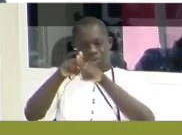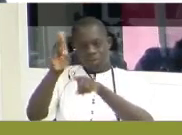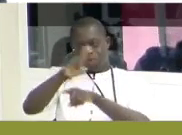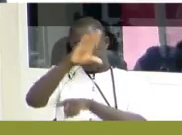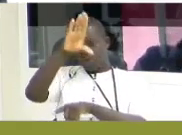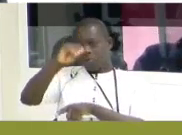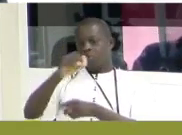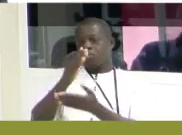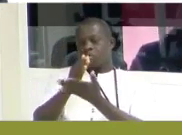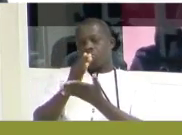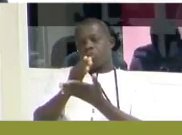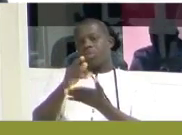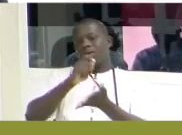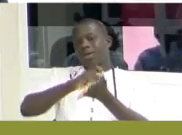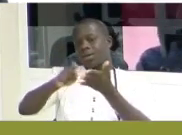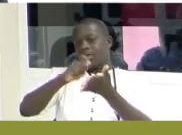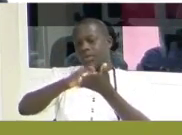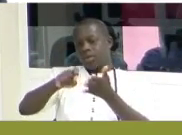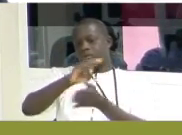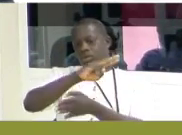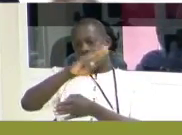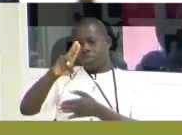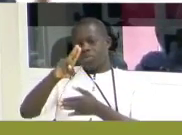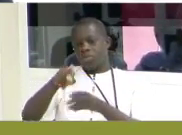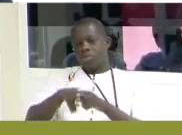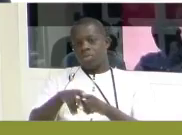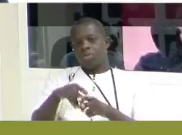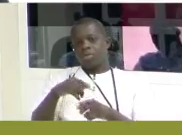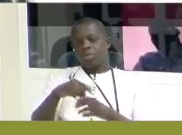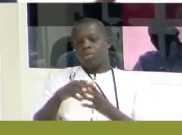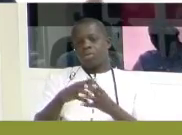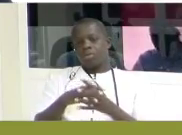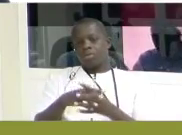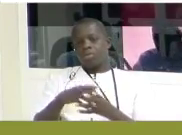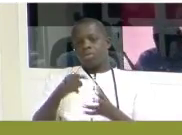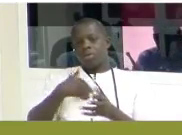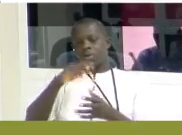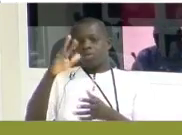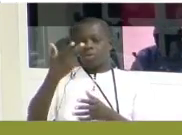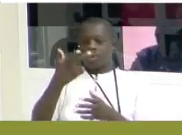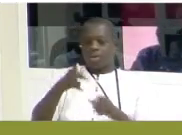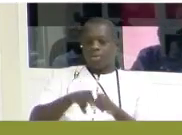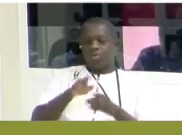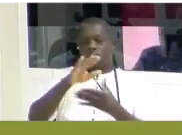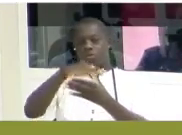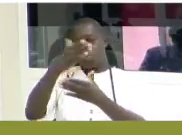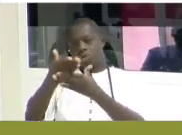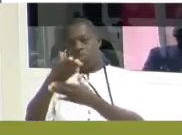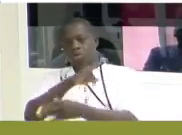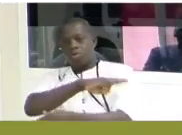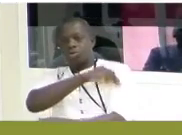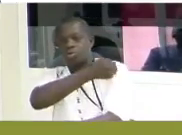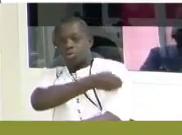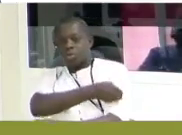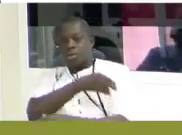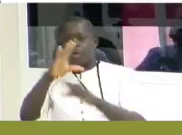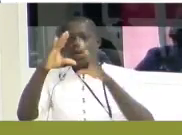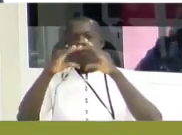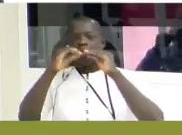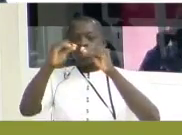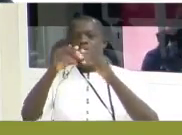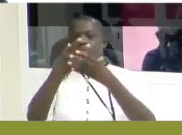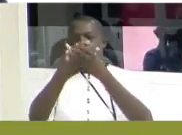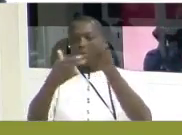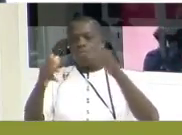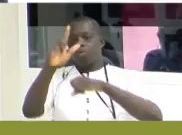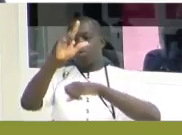writing. But I will be the liaison officer between the hospital, the press, both local and international. So I